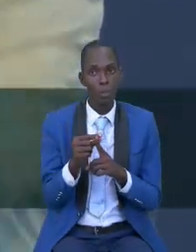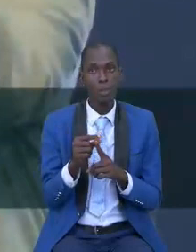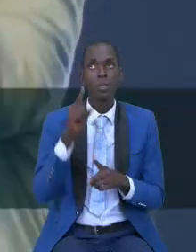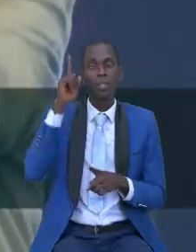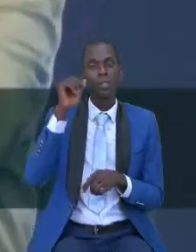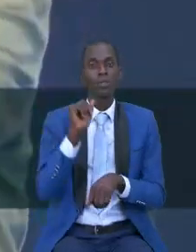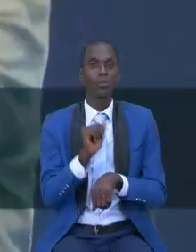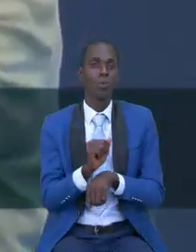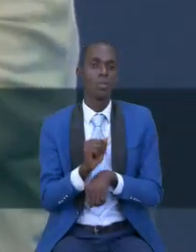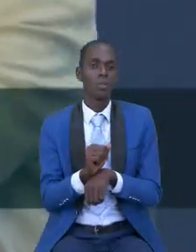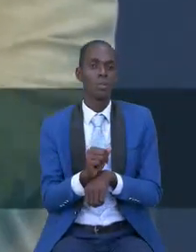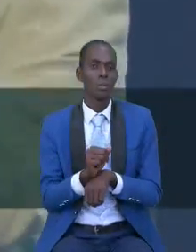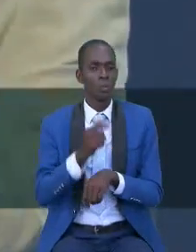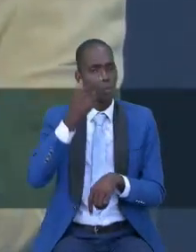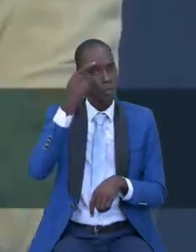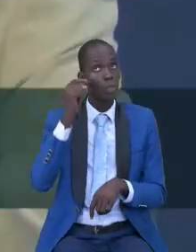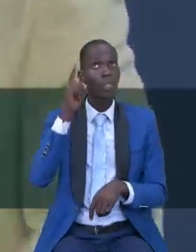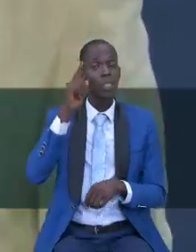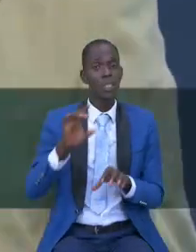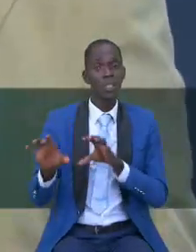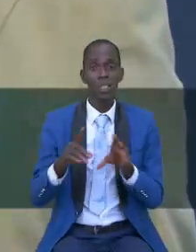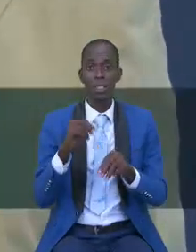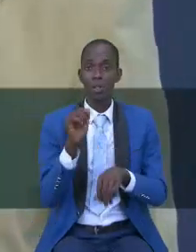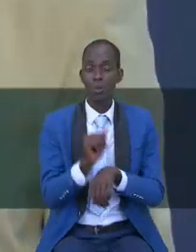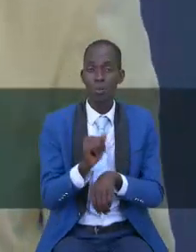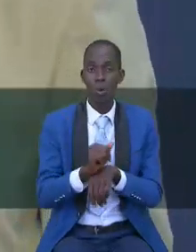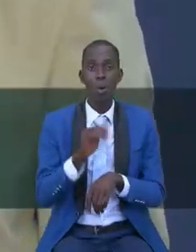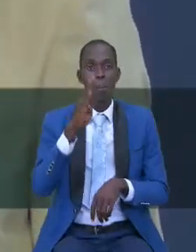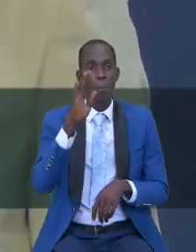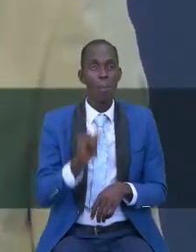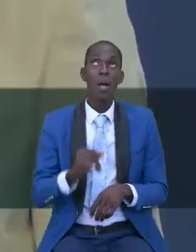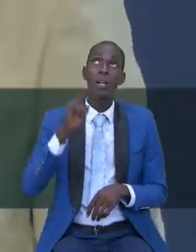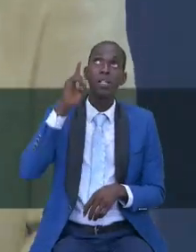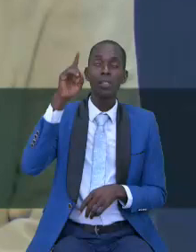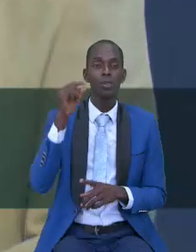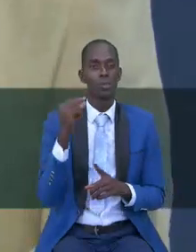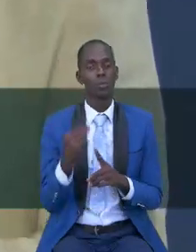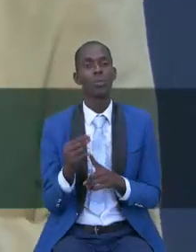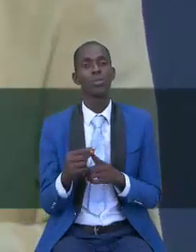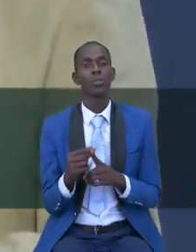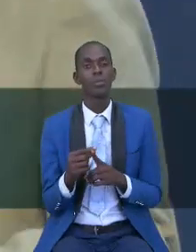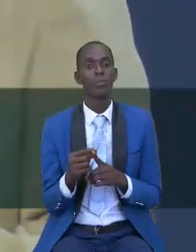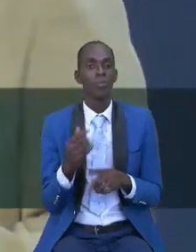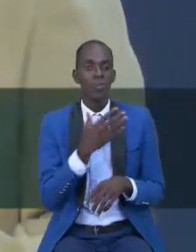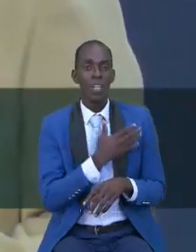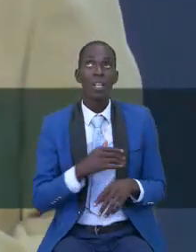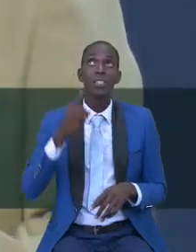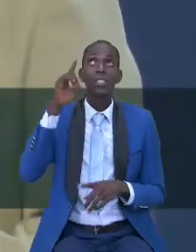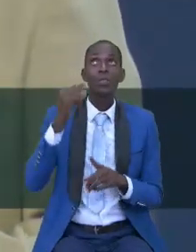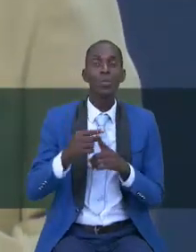work. Because he did the works by his word. And his word